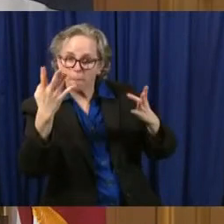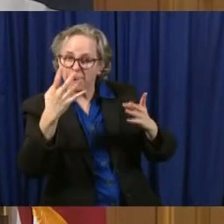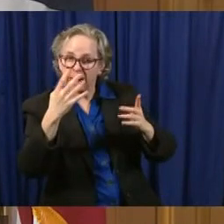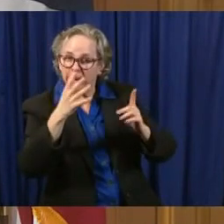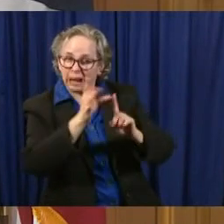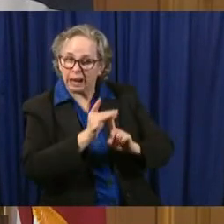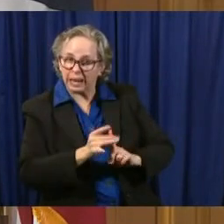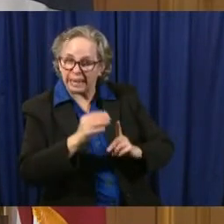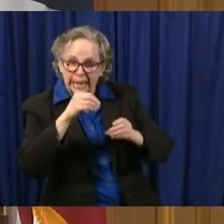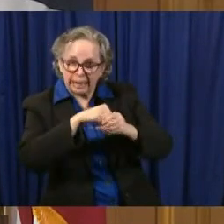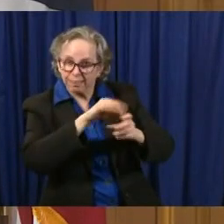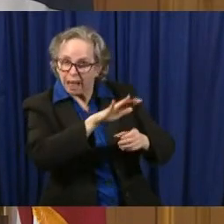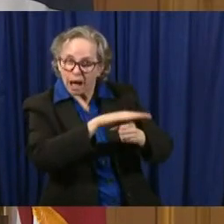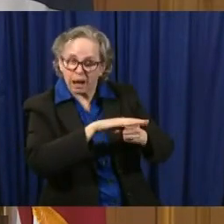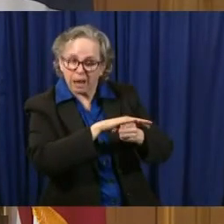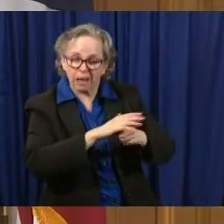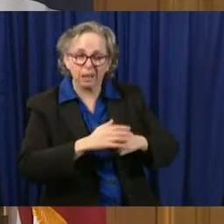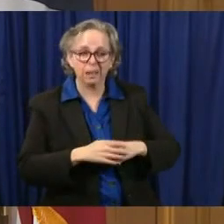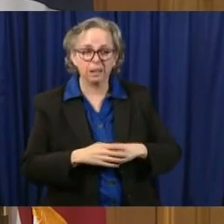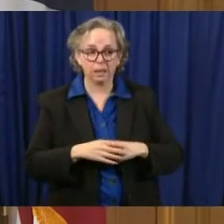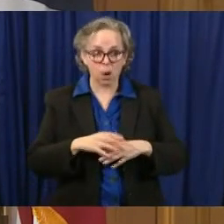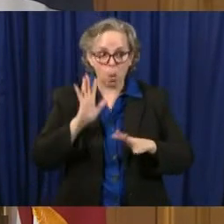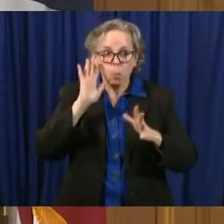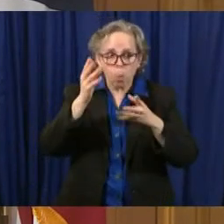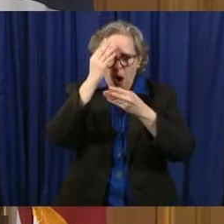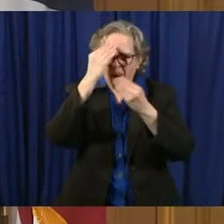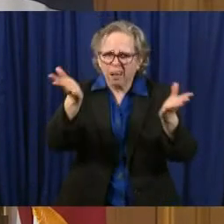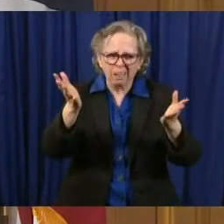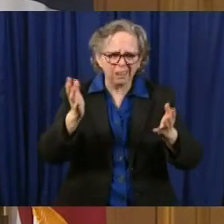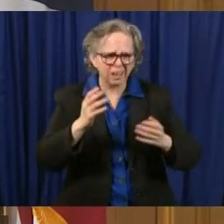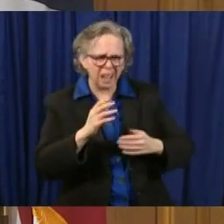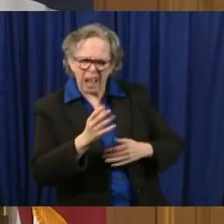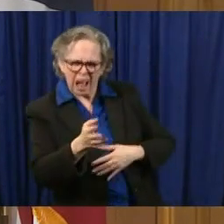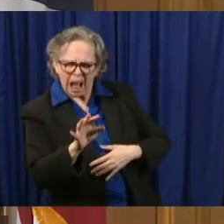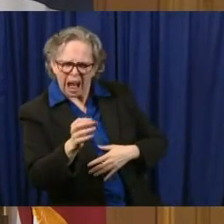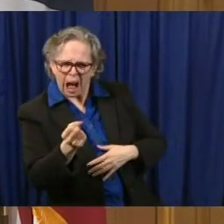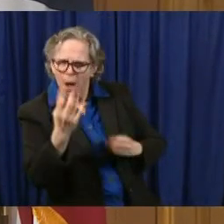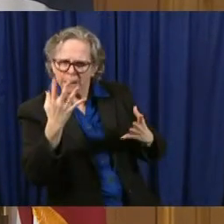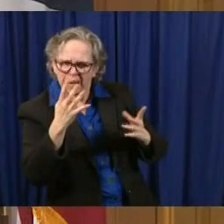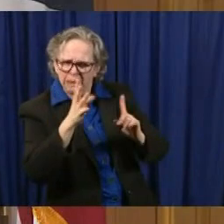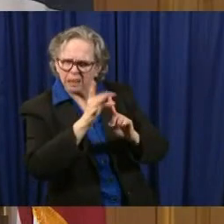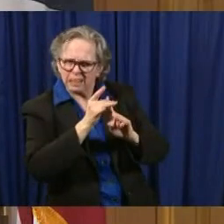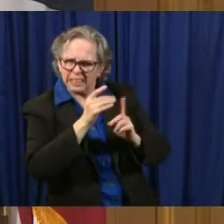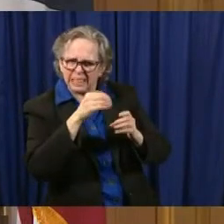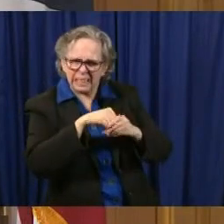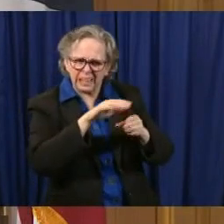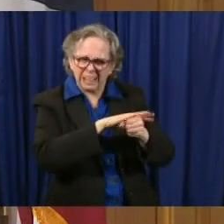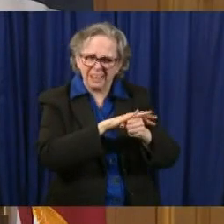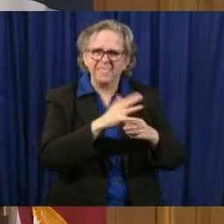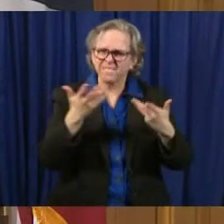We're going to make that available. The number of cases? Well, sure. Per facility? Sure.